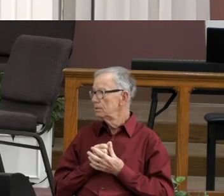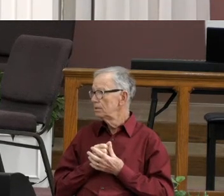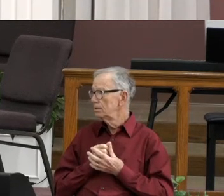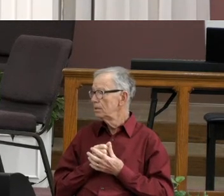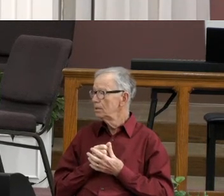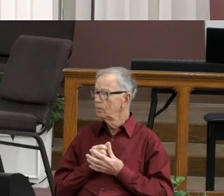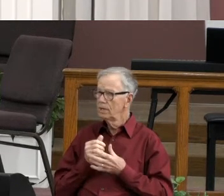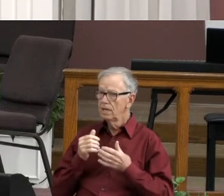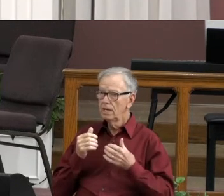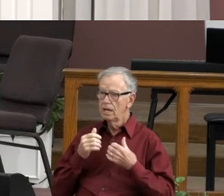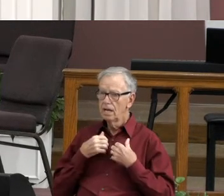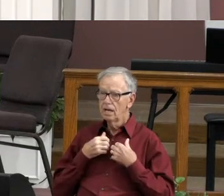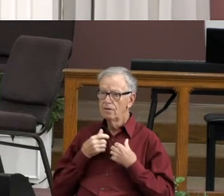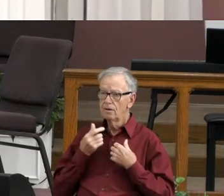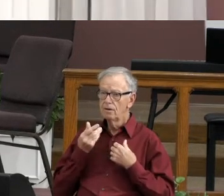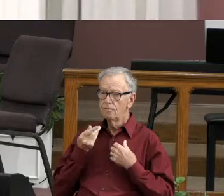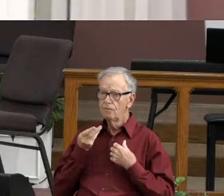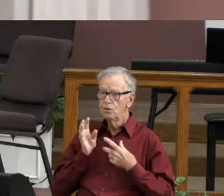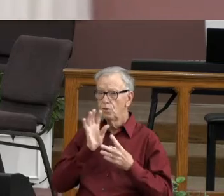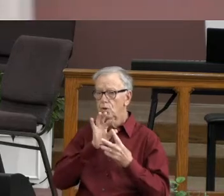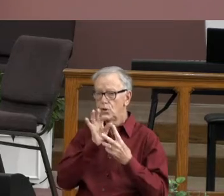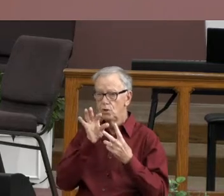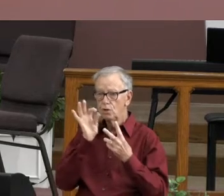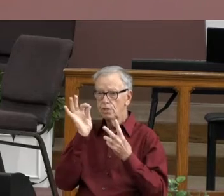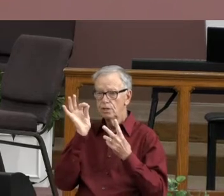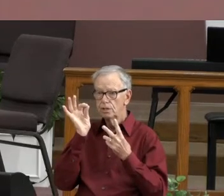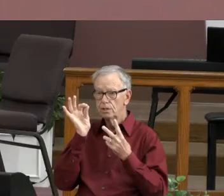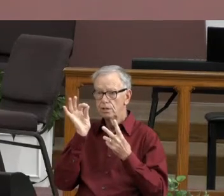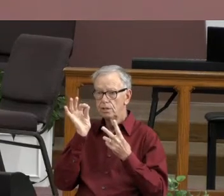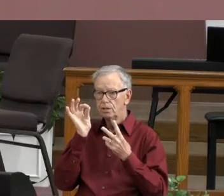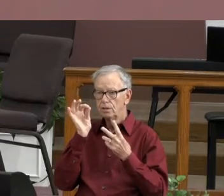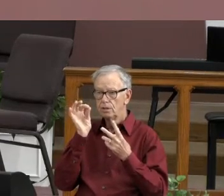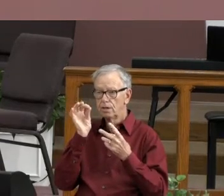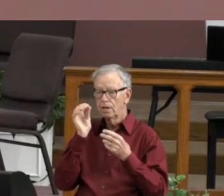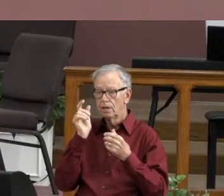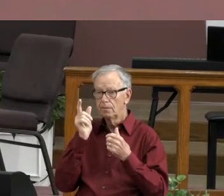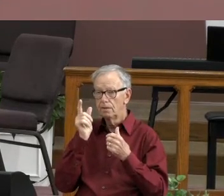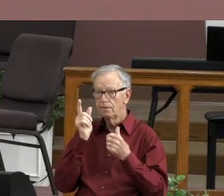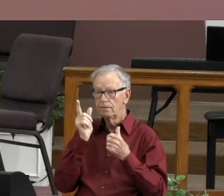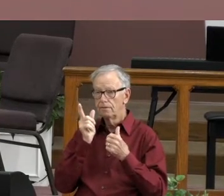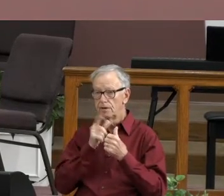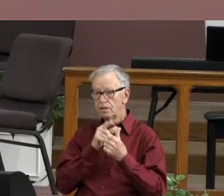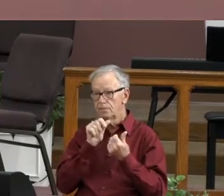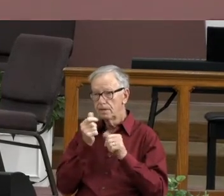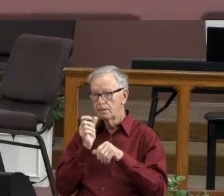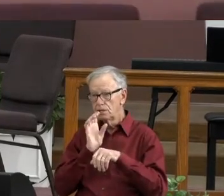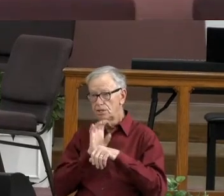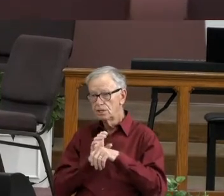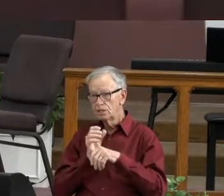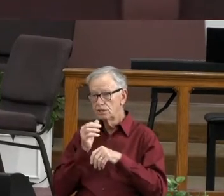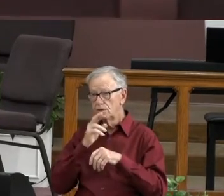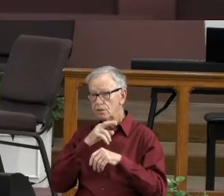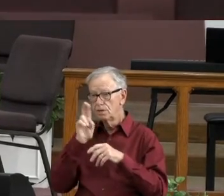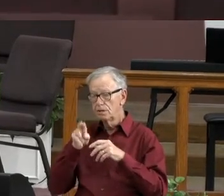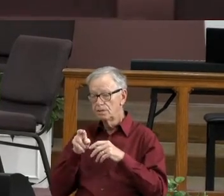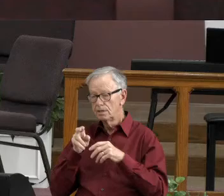Well, we have a few choices. We can be the First Baptist Church of Richmond, Missouri.